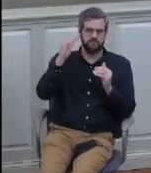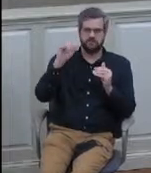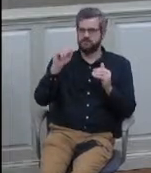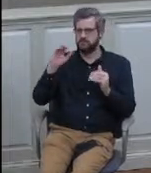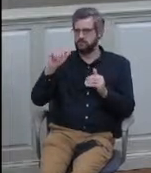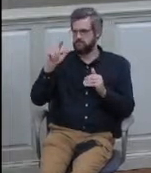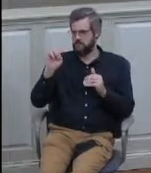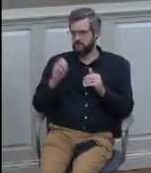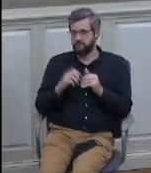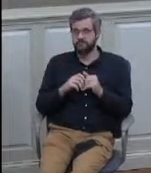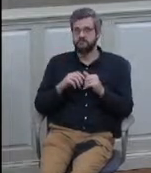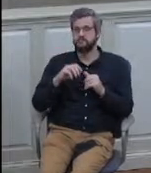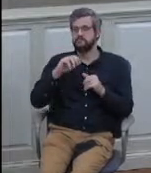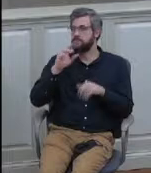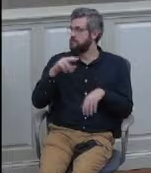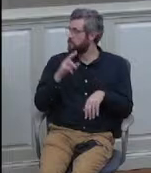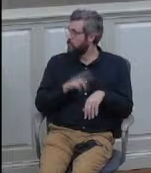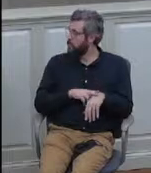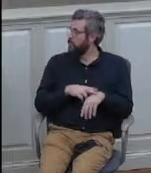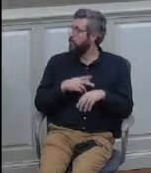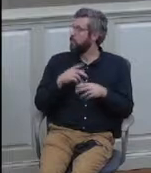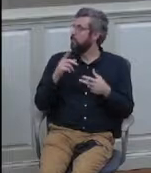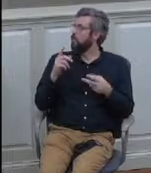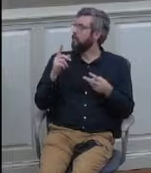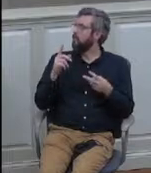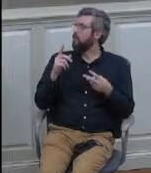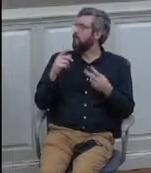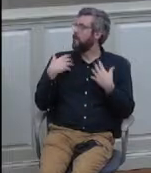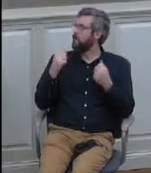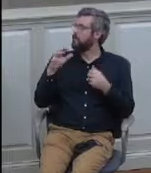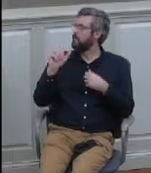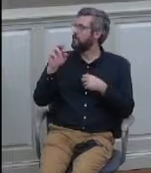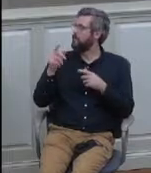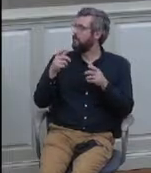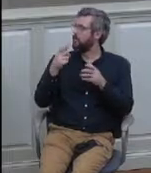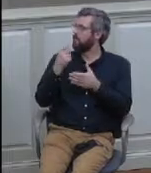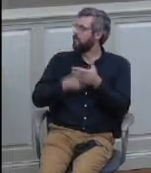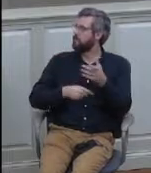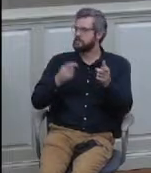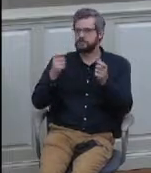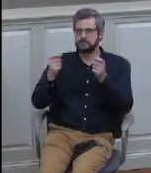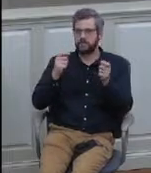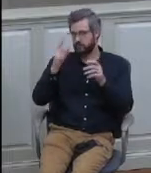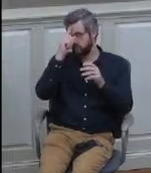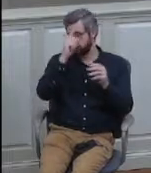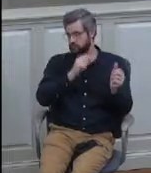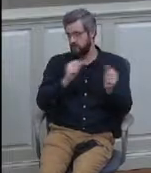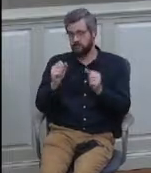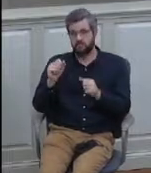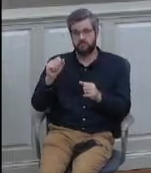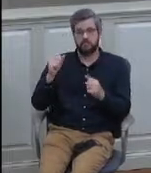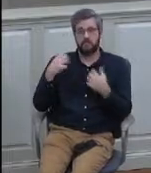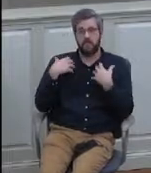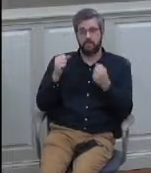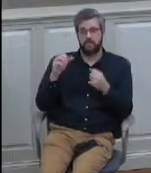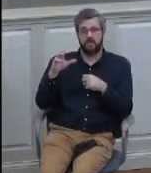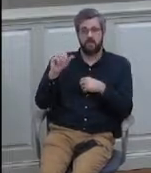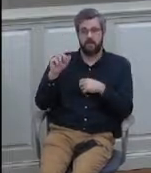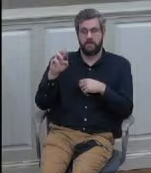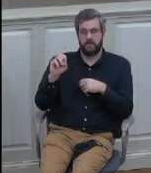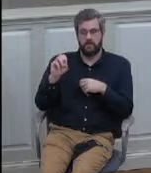course, along with that is our healthcare cost containment strategies. Healthcare is a